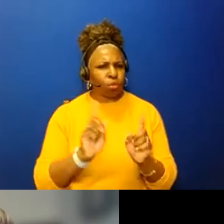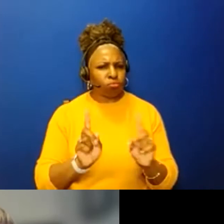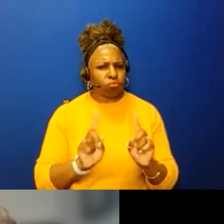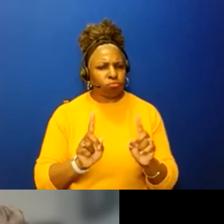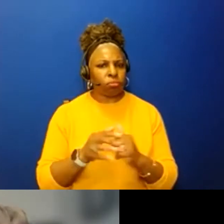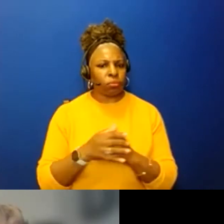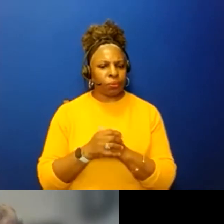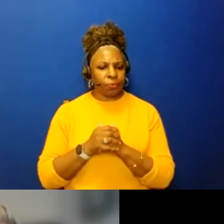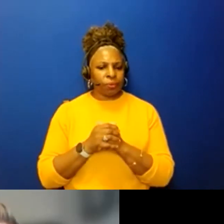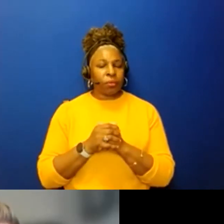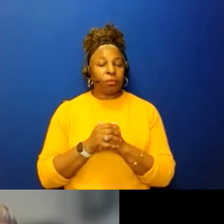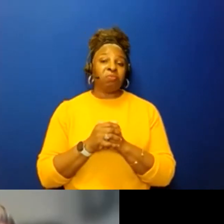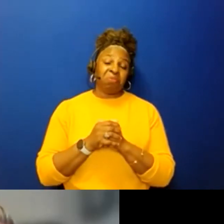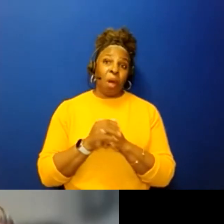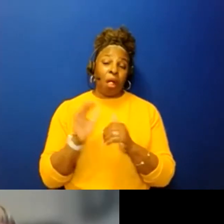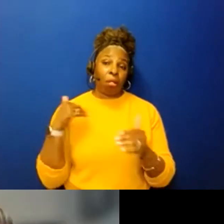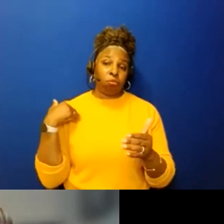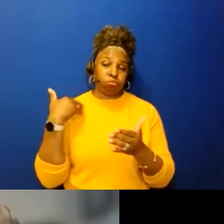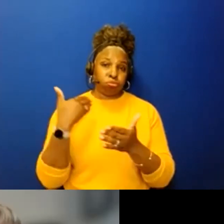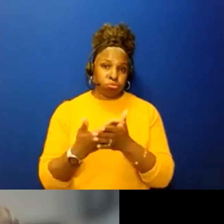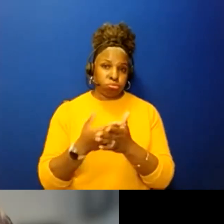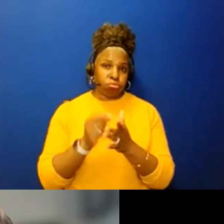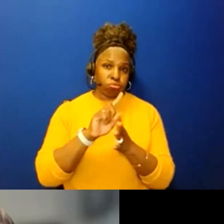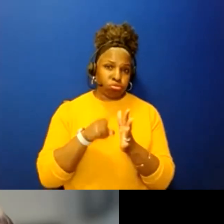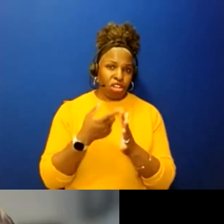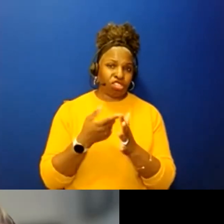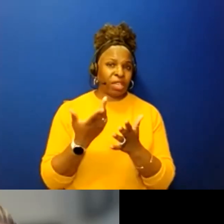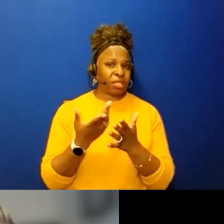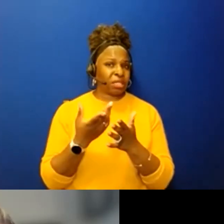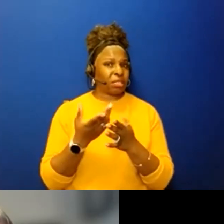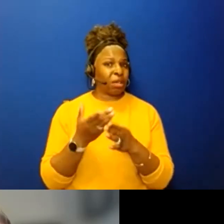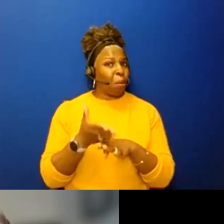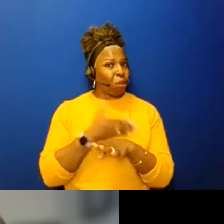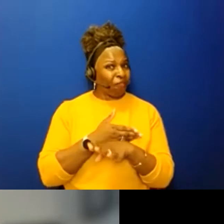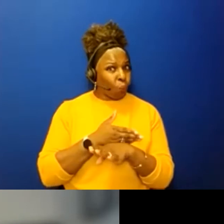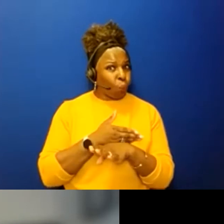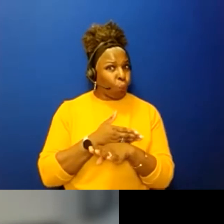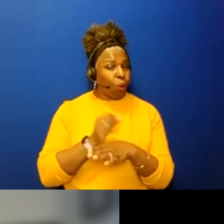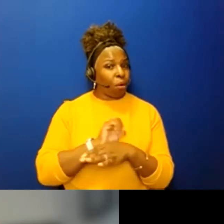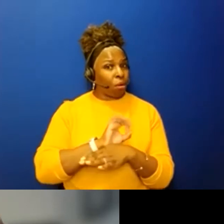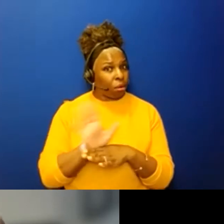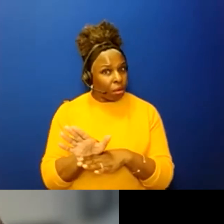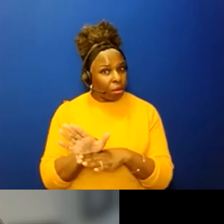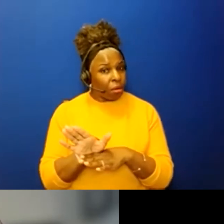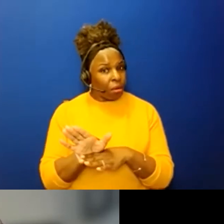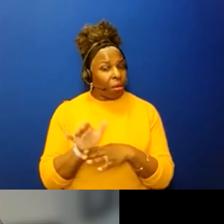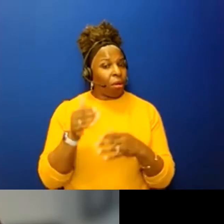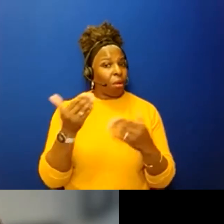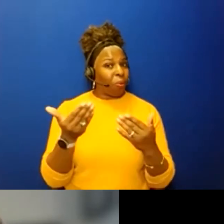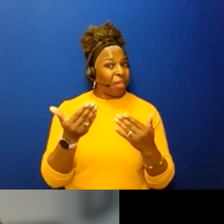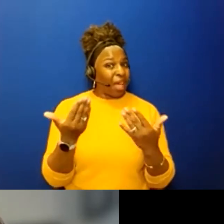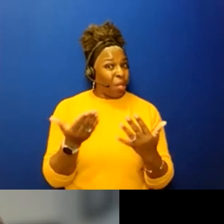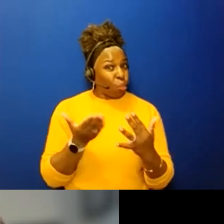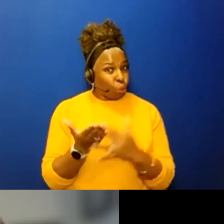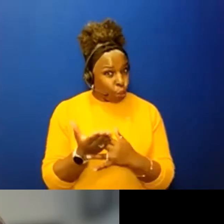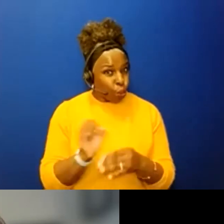Well, everything that we've done over the pandemic, and actually pre-pandemic as well, we're doing loads of sports and activities then. That just reinforces everything we